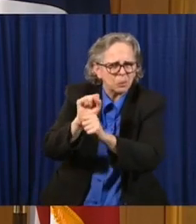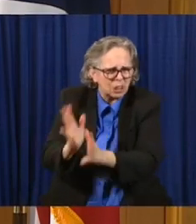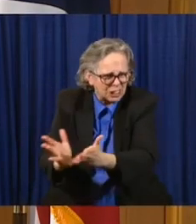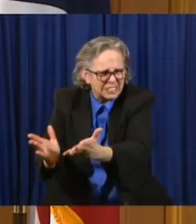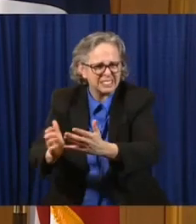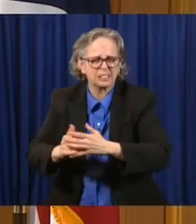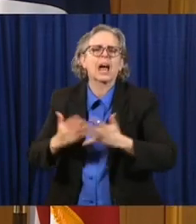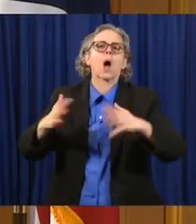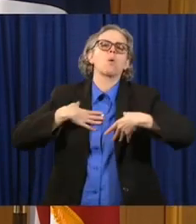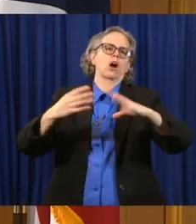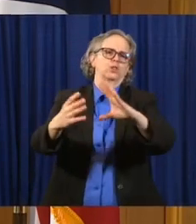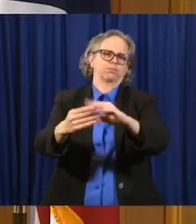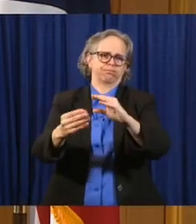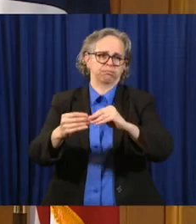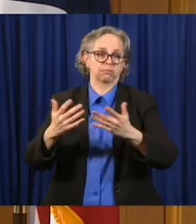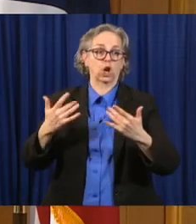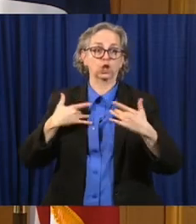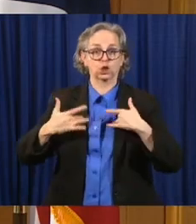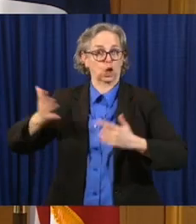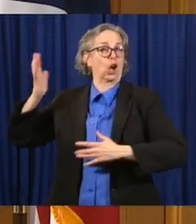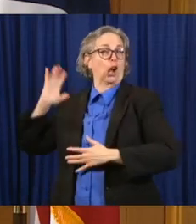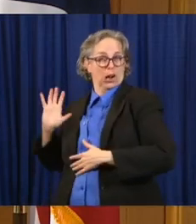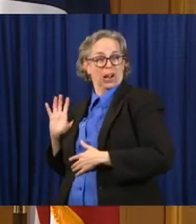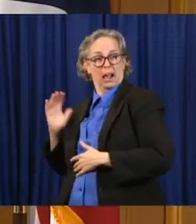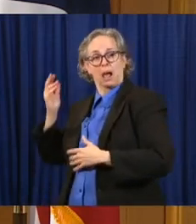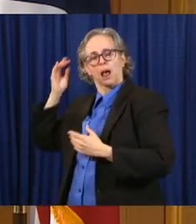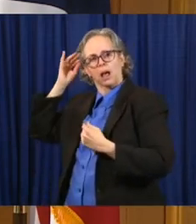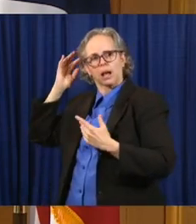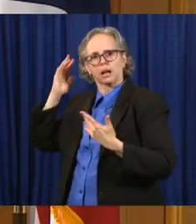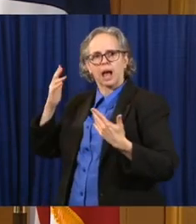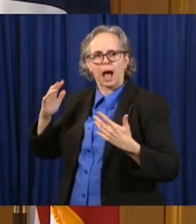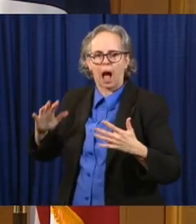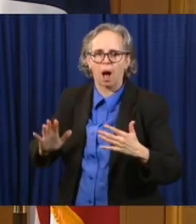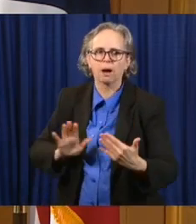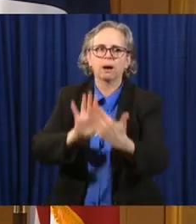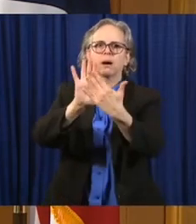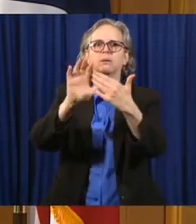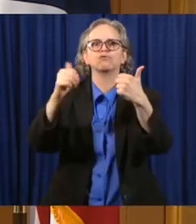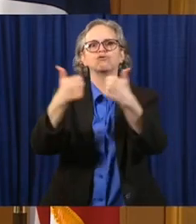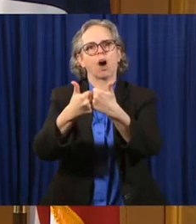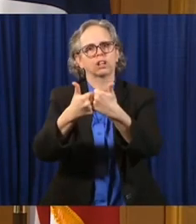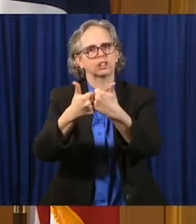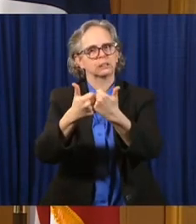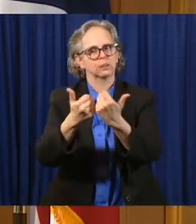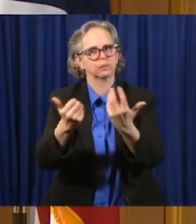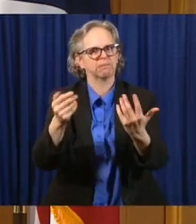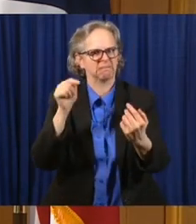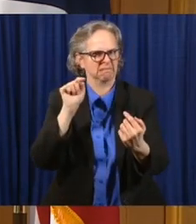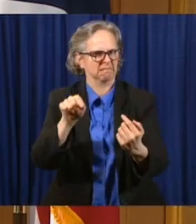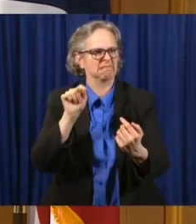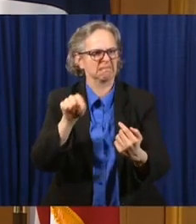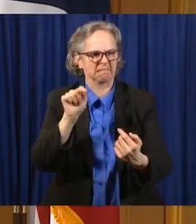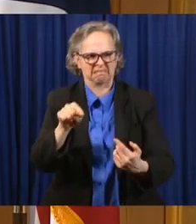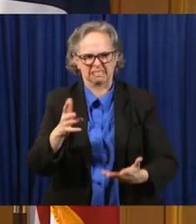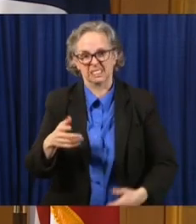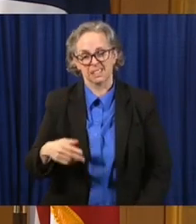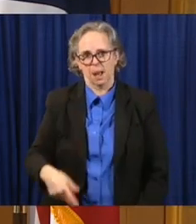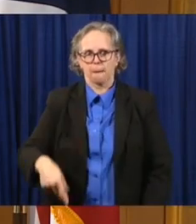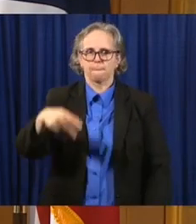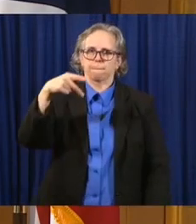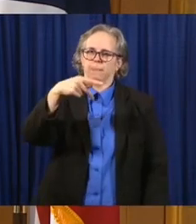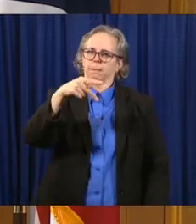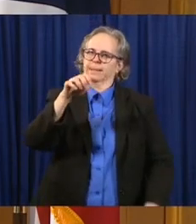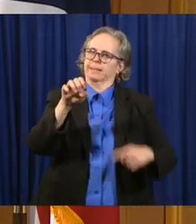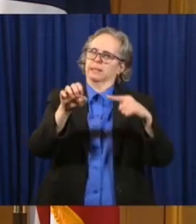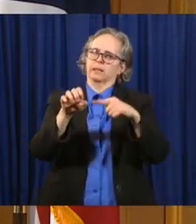challenge remains today. And that is that we have enough personal protection equipment for the hospitals, for